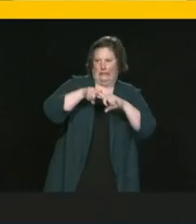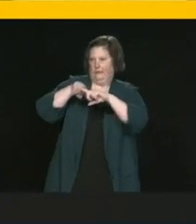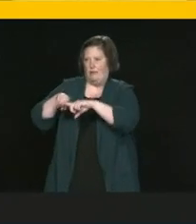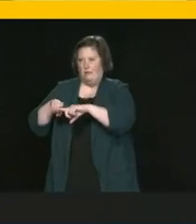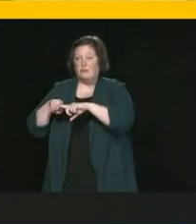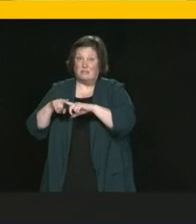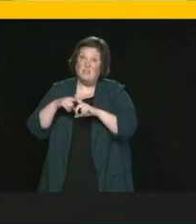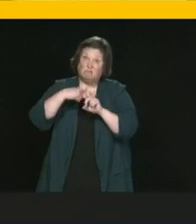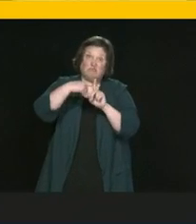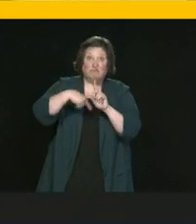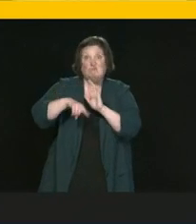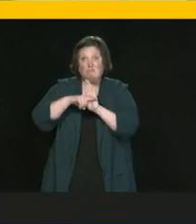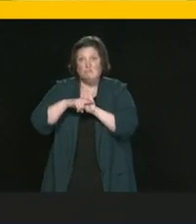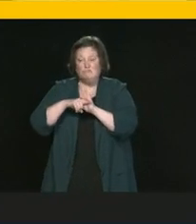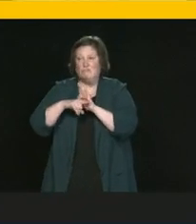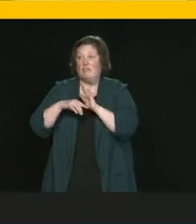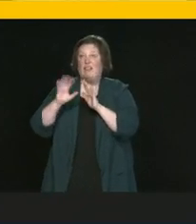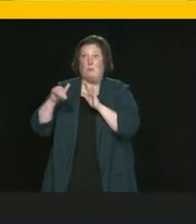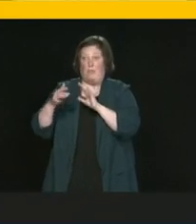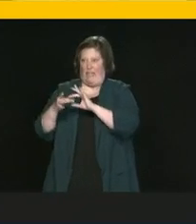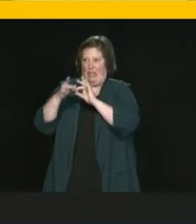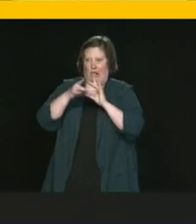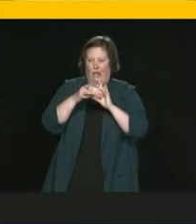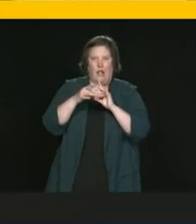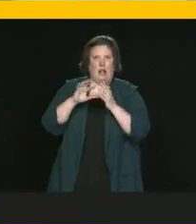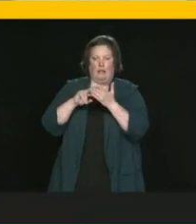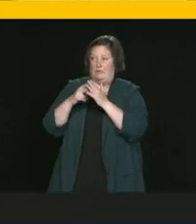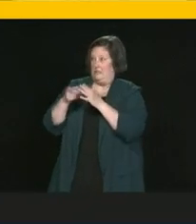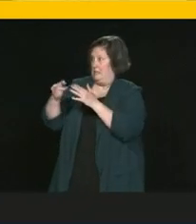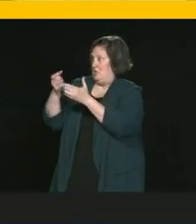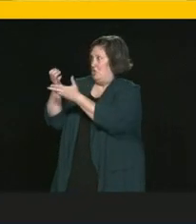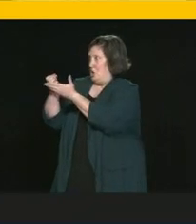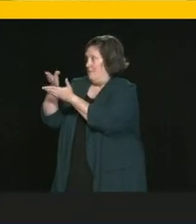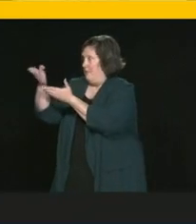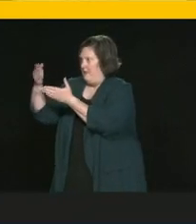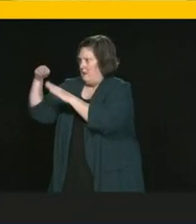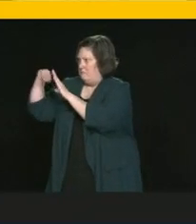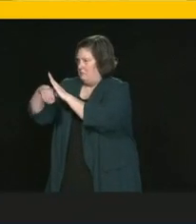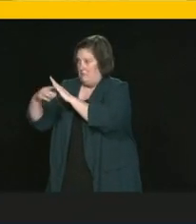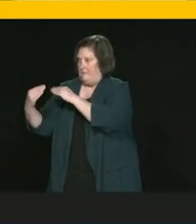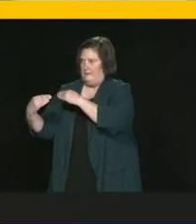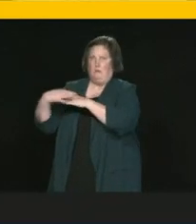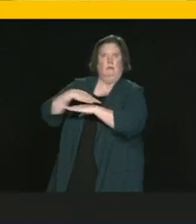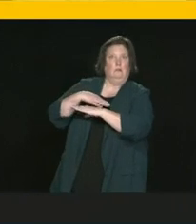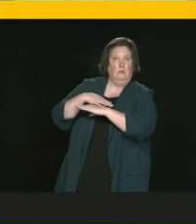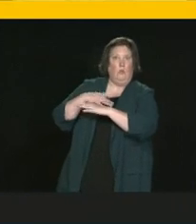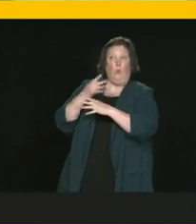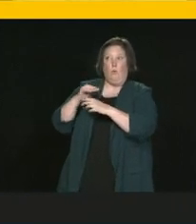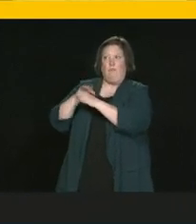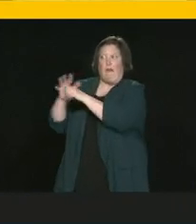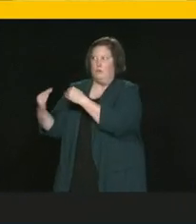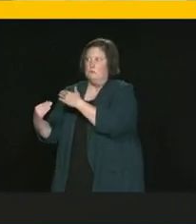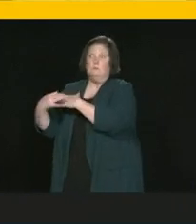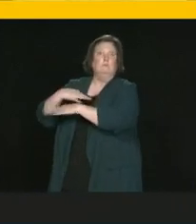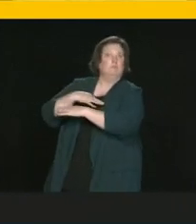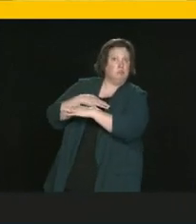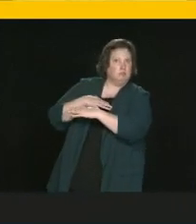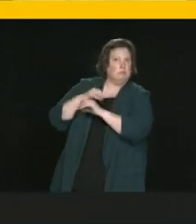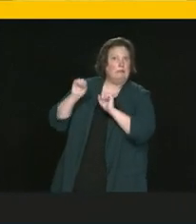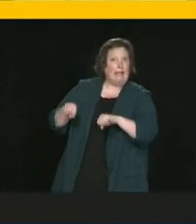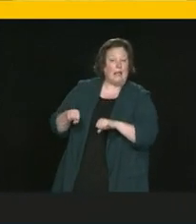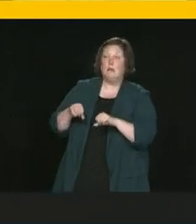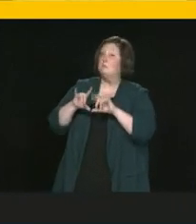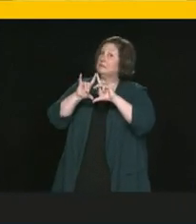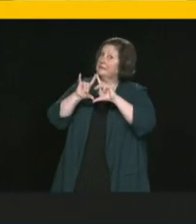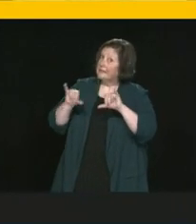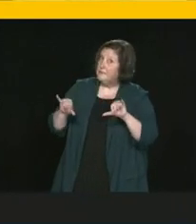left us more vulnerable to economic shocks and more vulnerable to spreads of virus. But at the same time, that